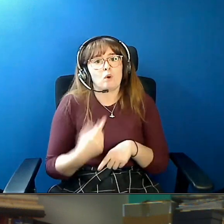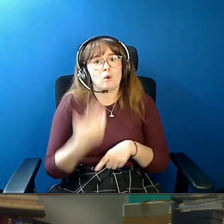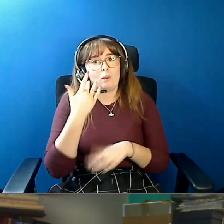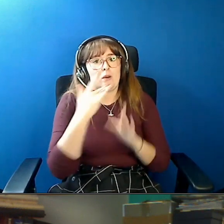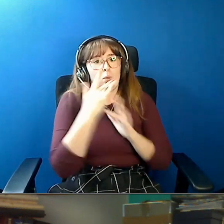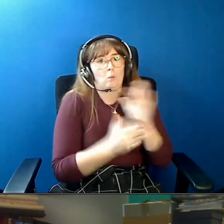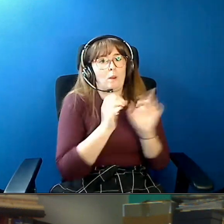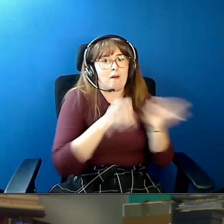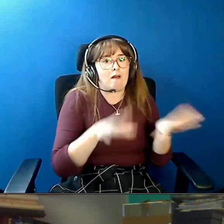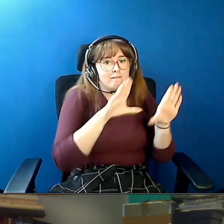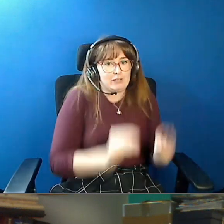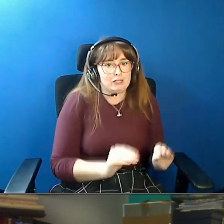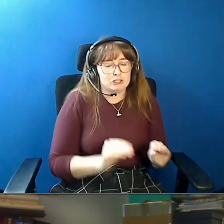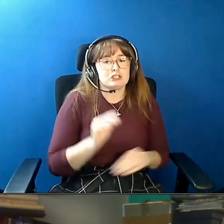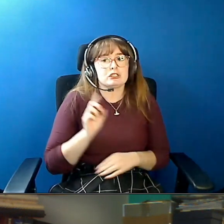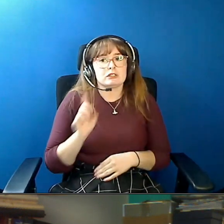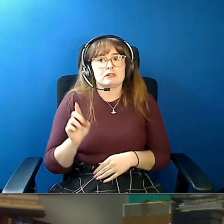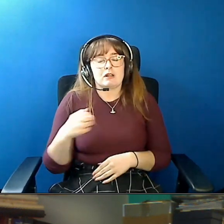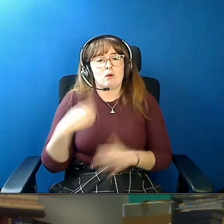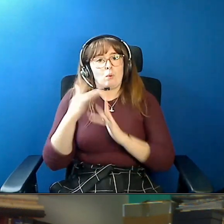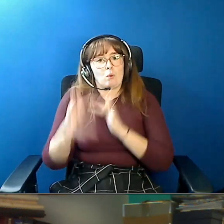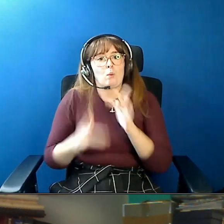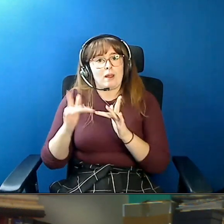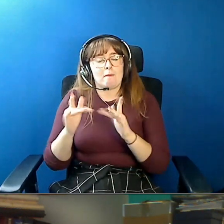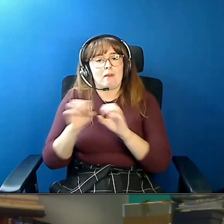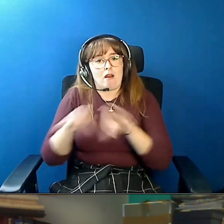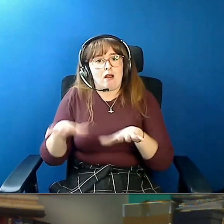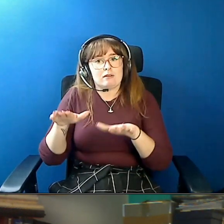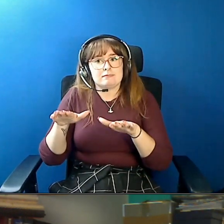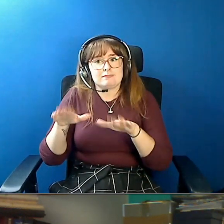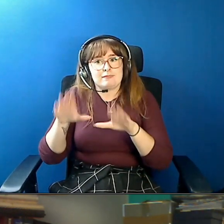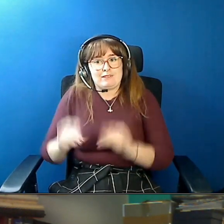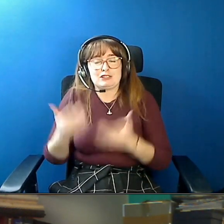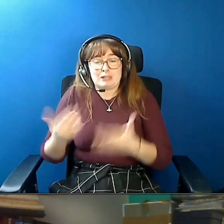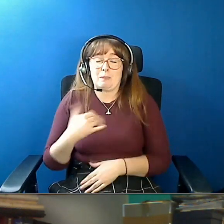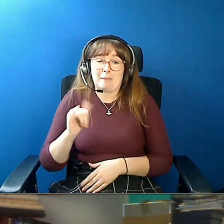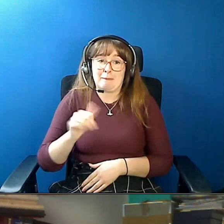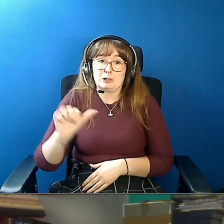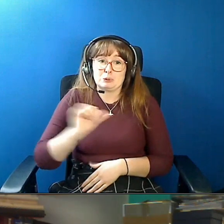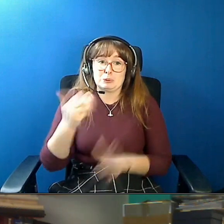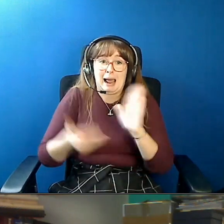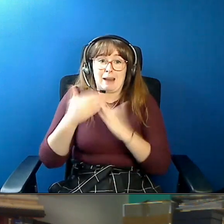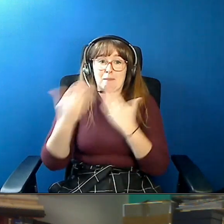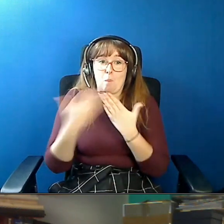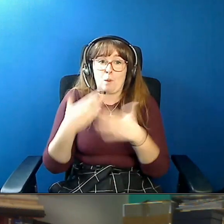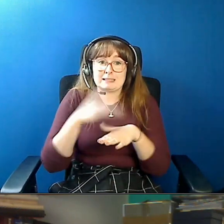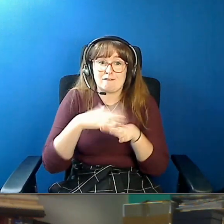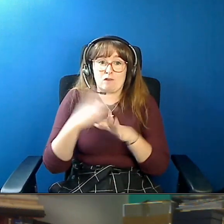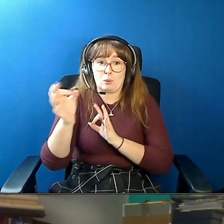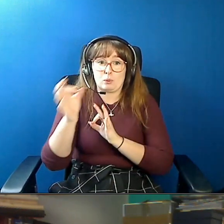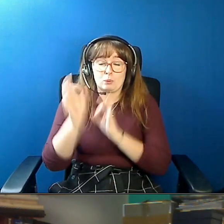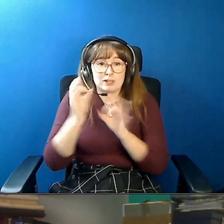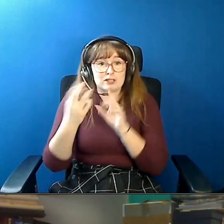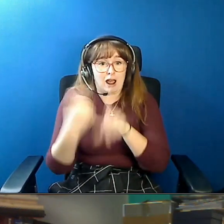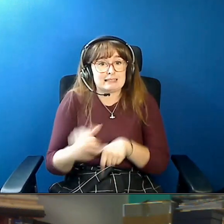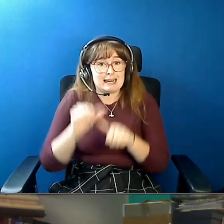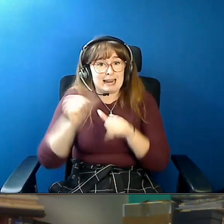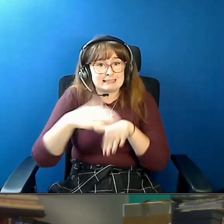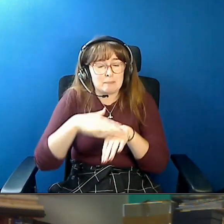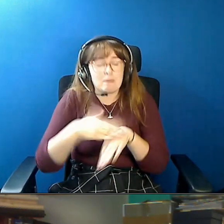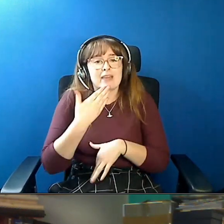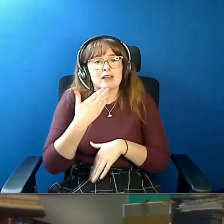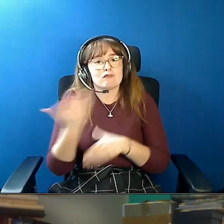And obviously our webinar is drawn to a close. Perhaps we need to allow a bit more time for Q&A next time. But thank you so much, everyone, for joining this